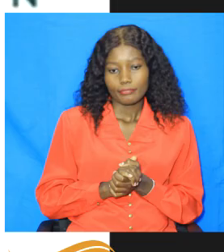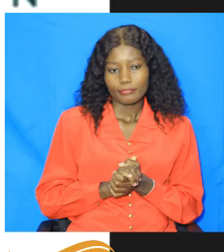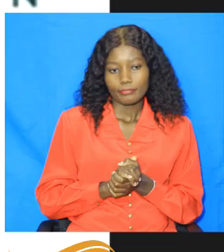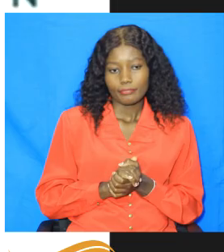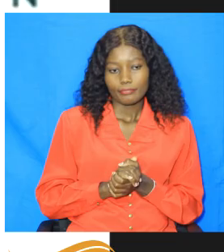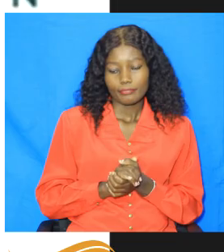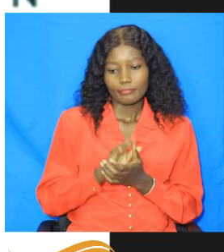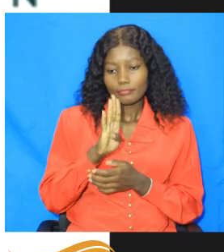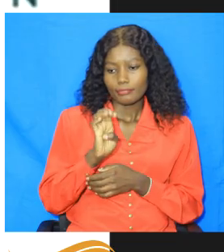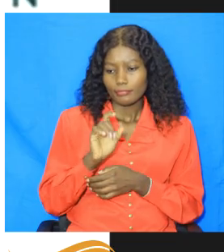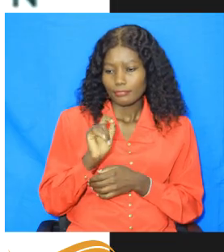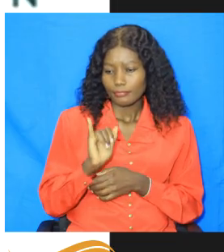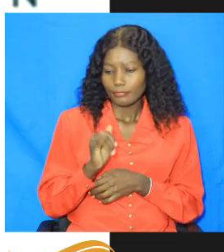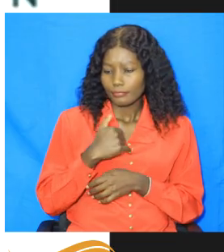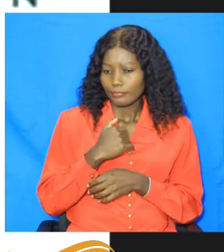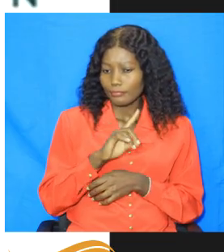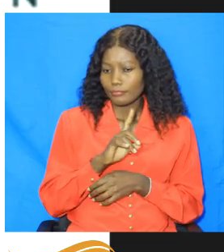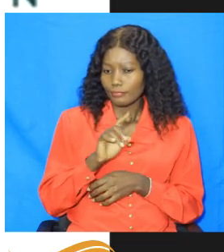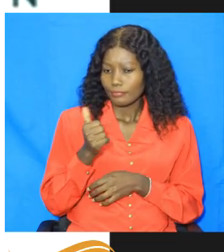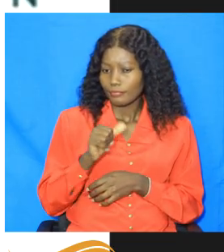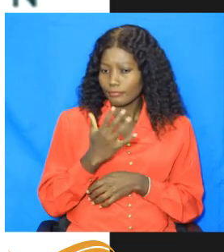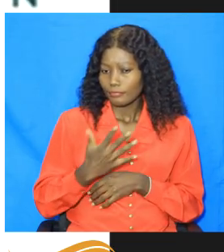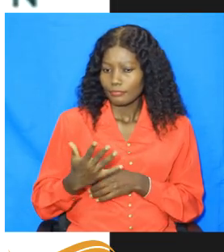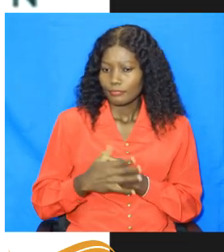Betty, do you want to say something?